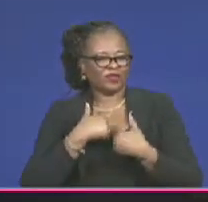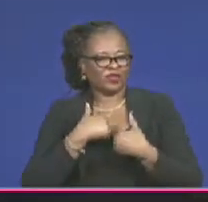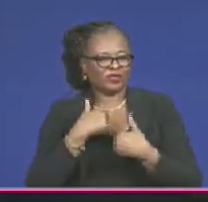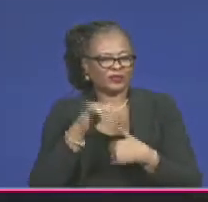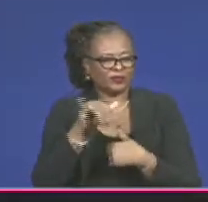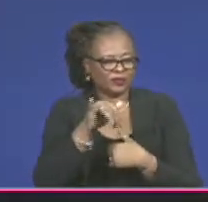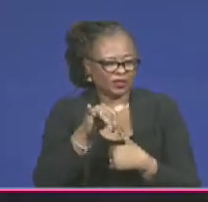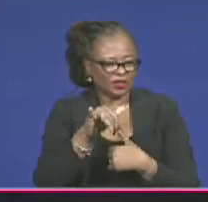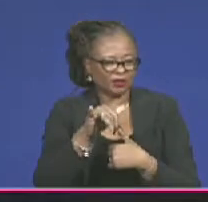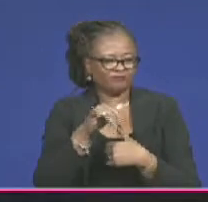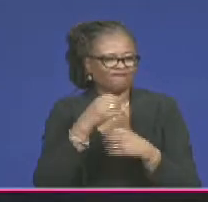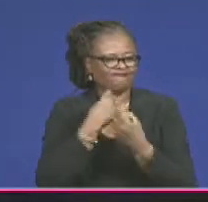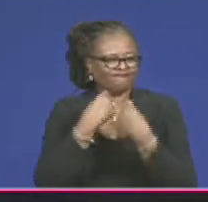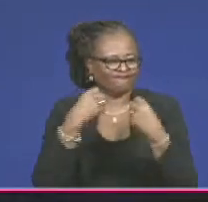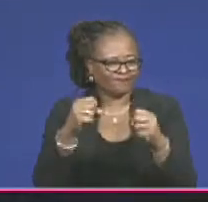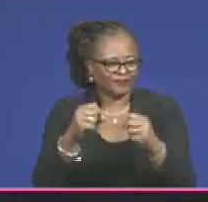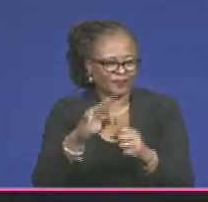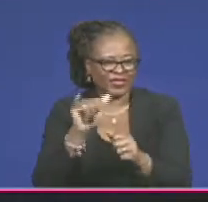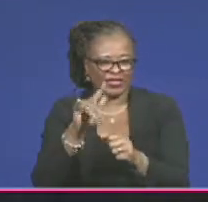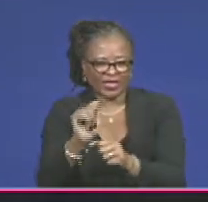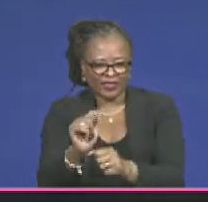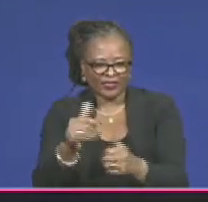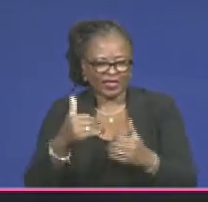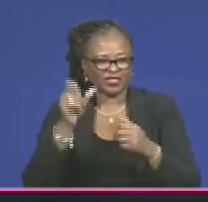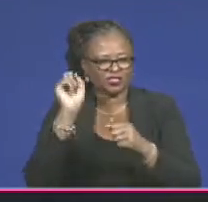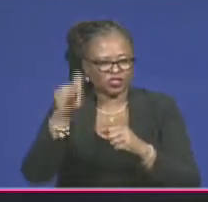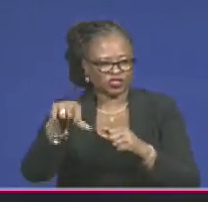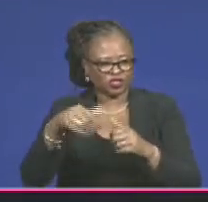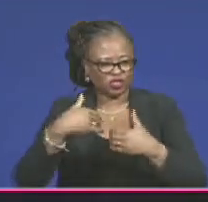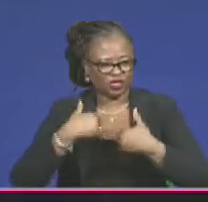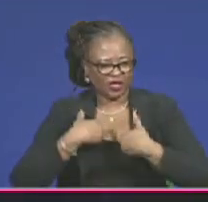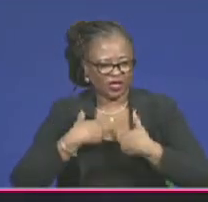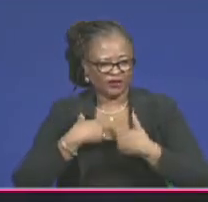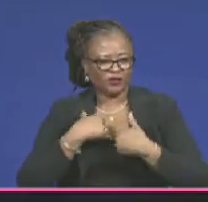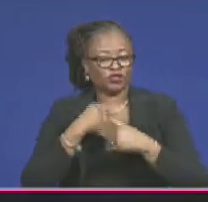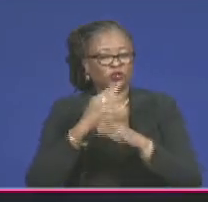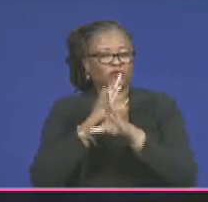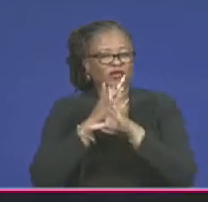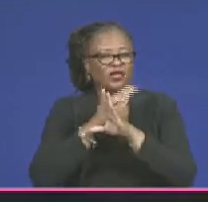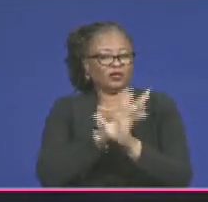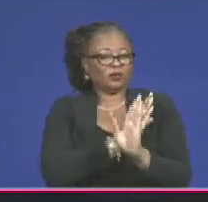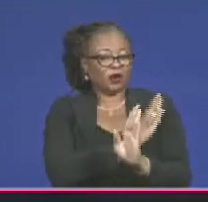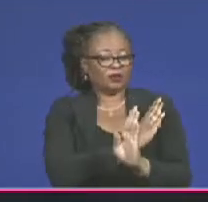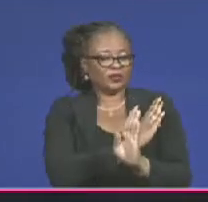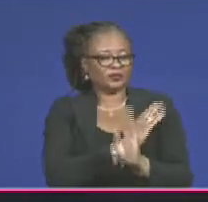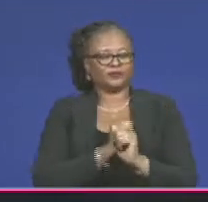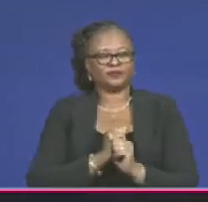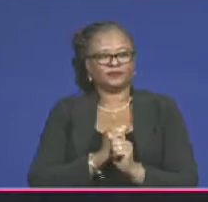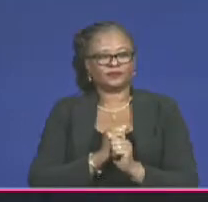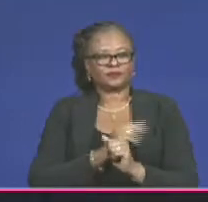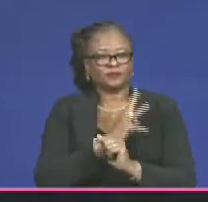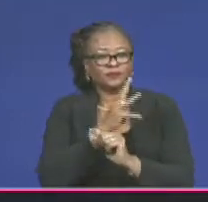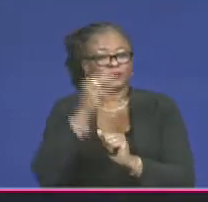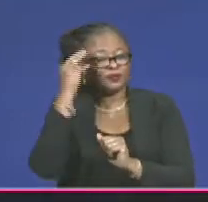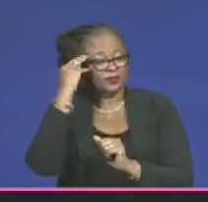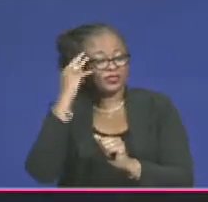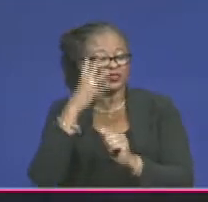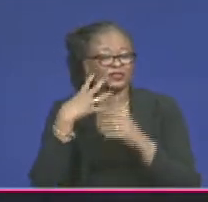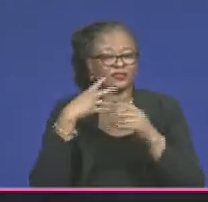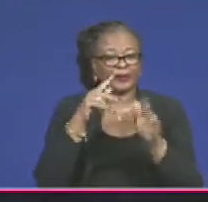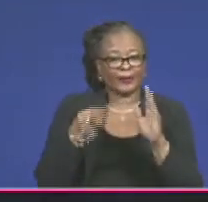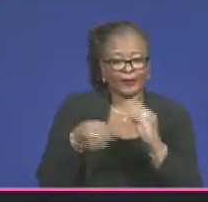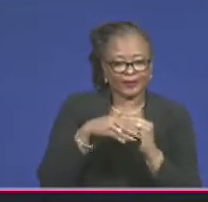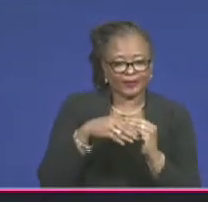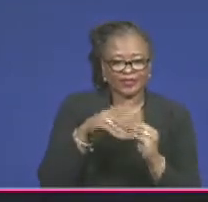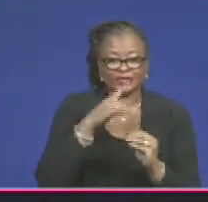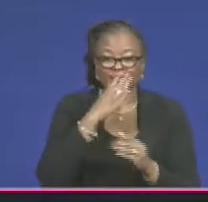robust safety net that it ought to have in order to protect the Bahamas. The health minister added, drugs that should